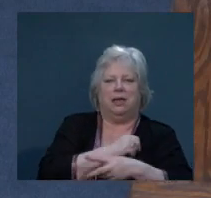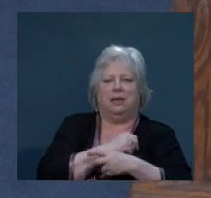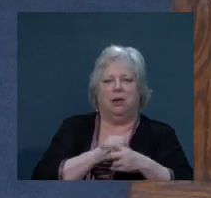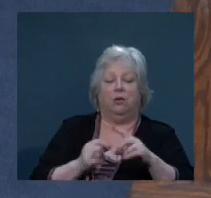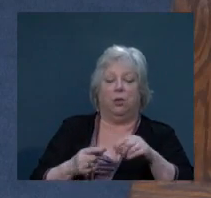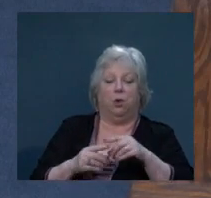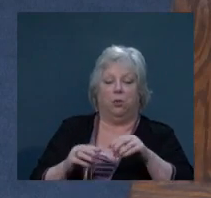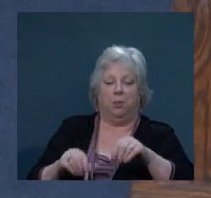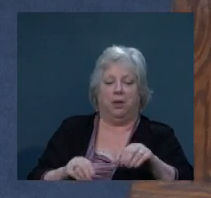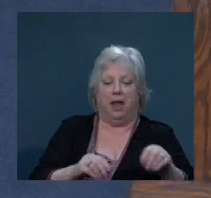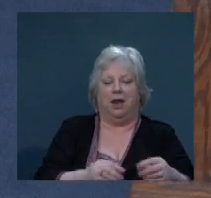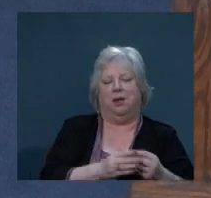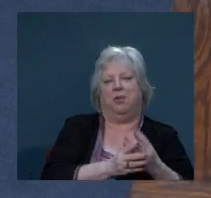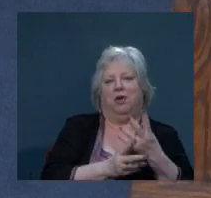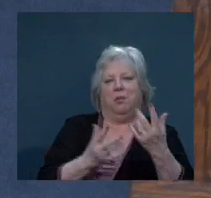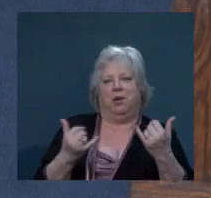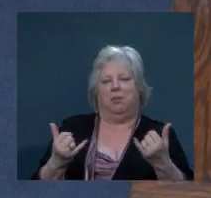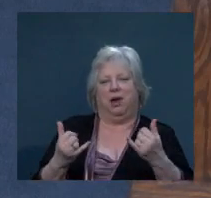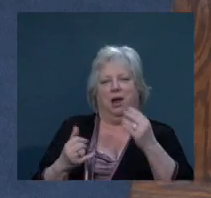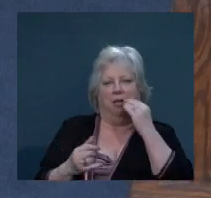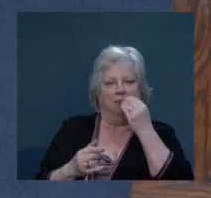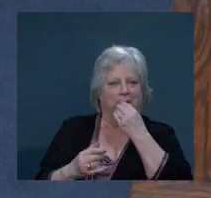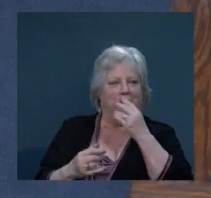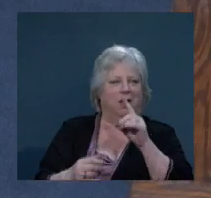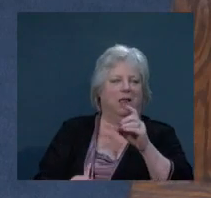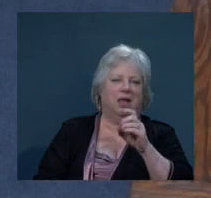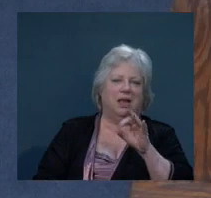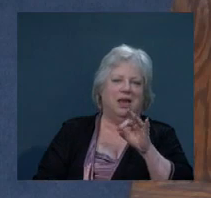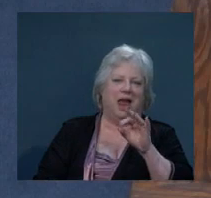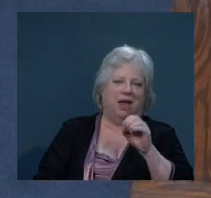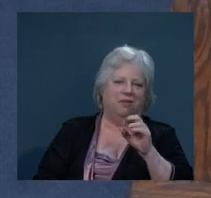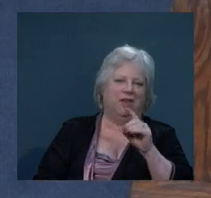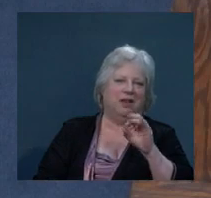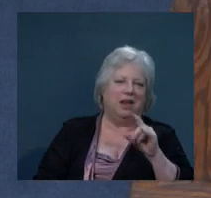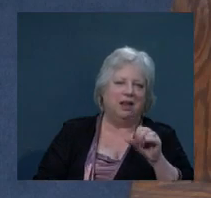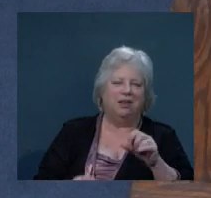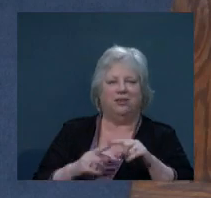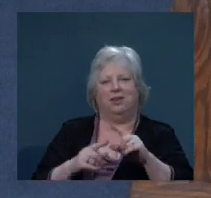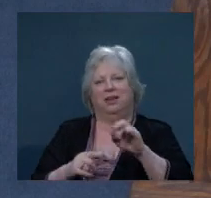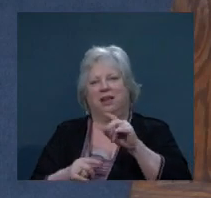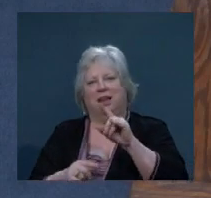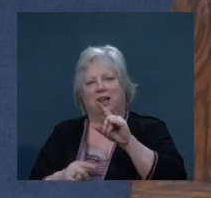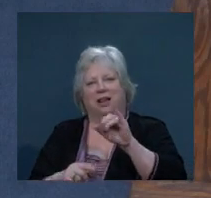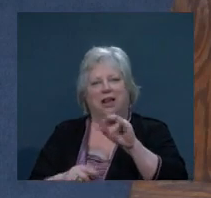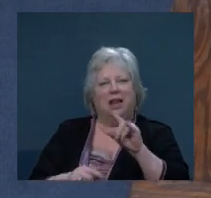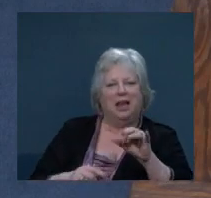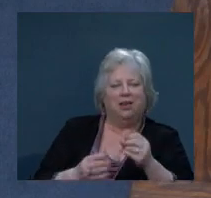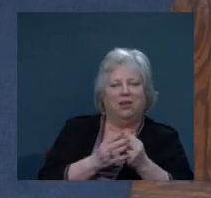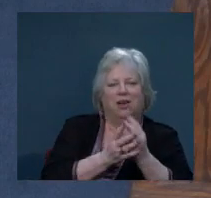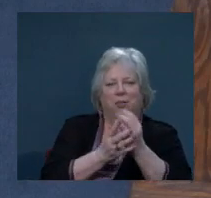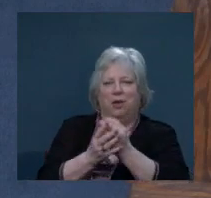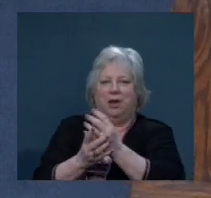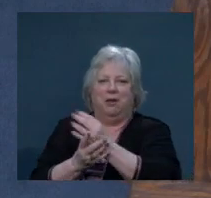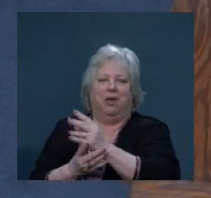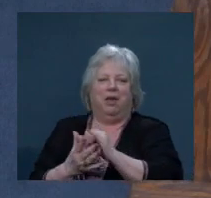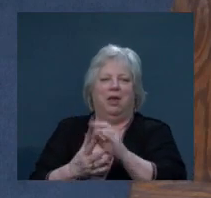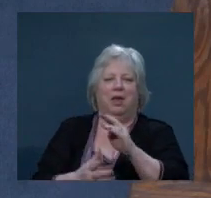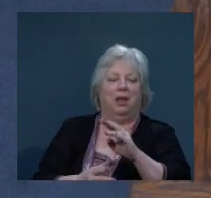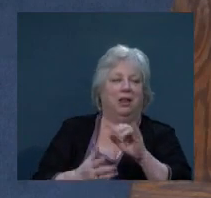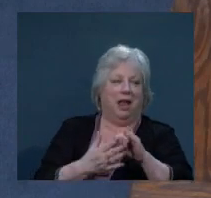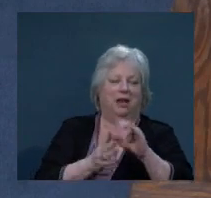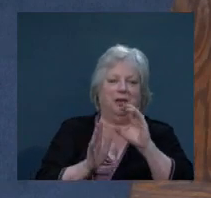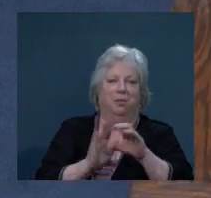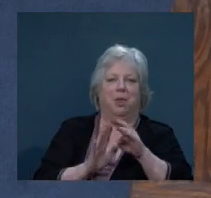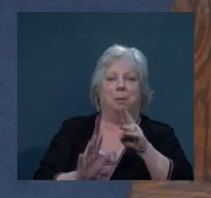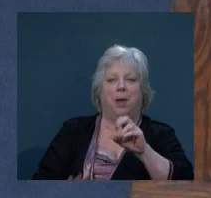planted them, they're coming up now. The daffodils are, and we got some lilies coming. That's the bus coming down to take the